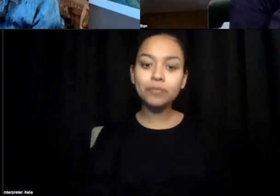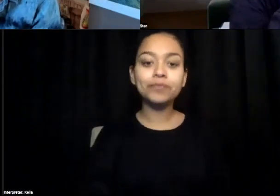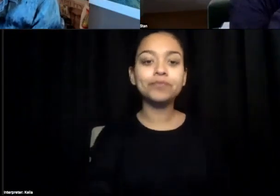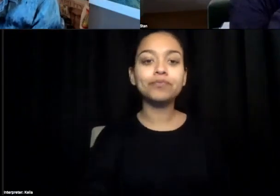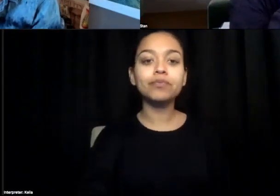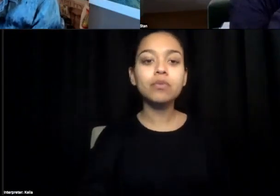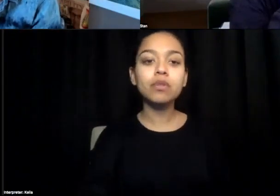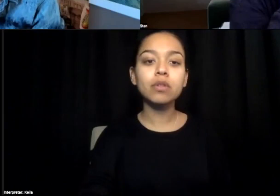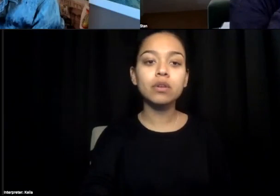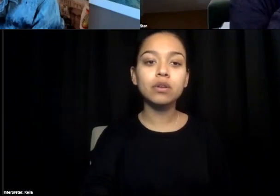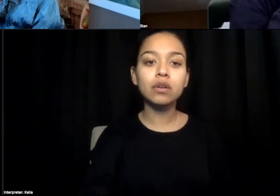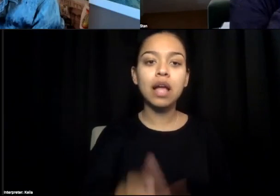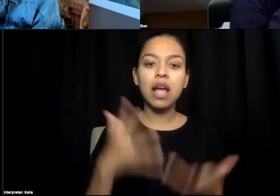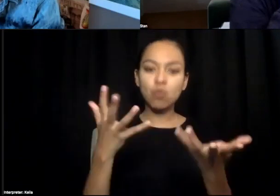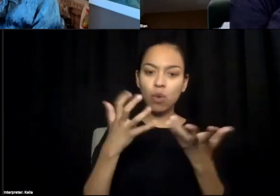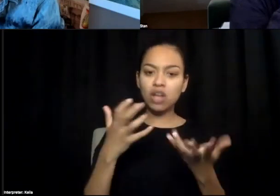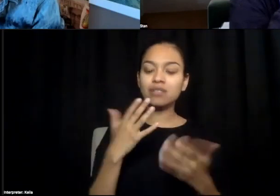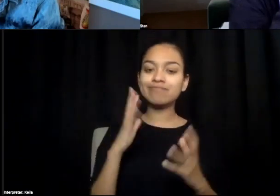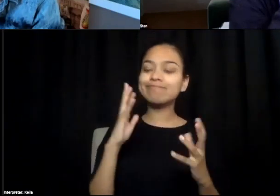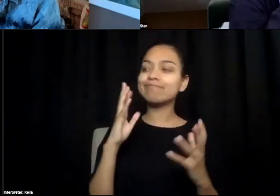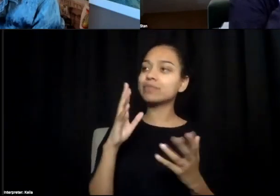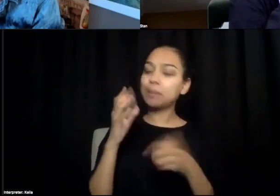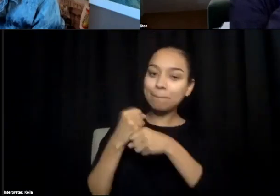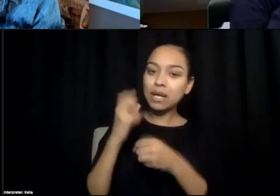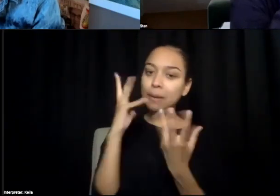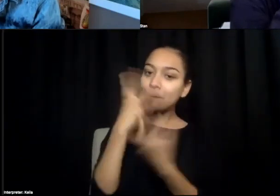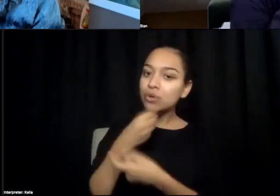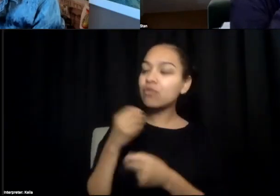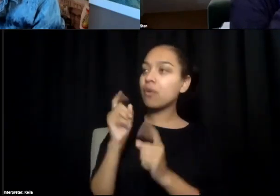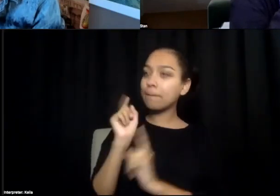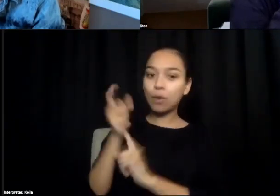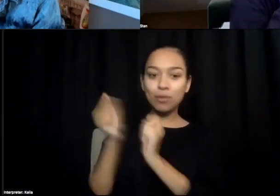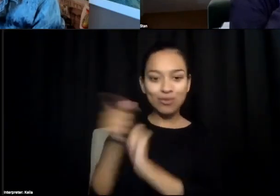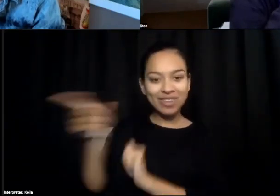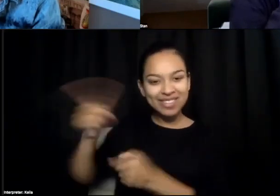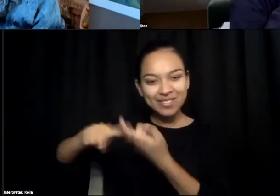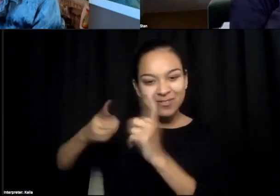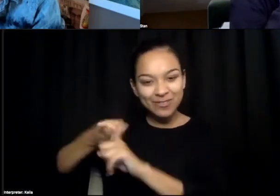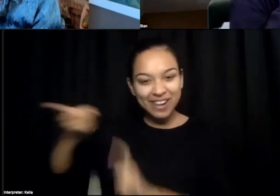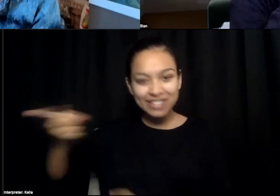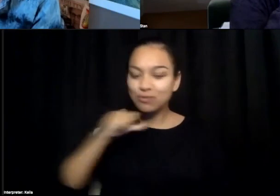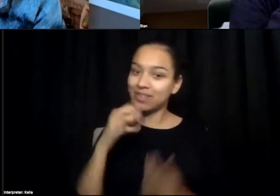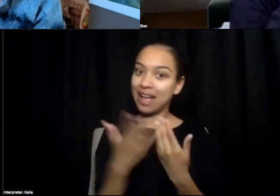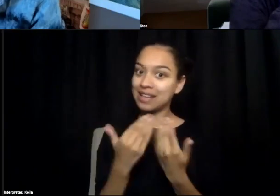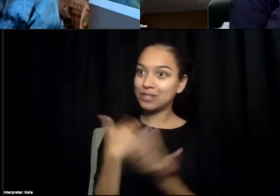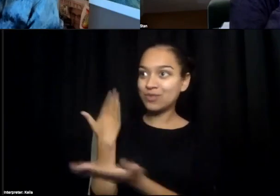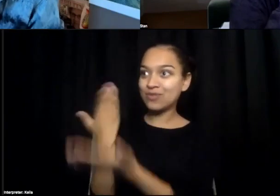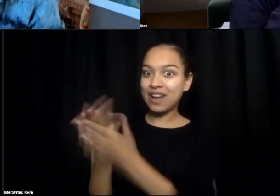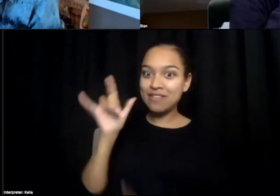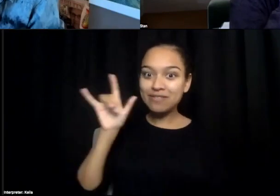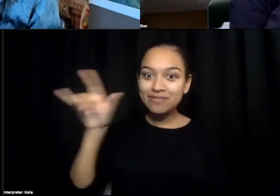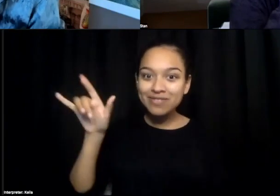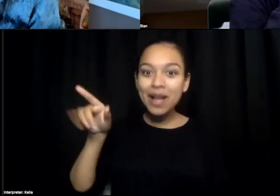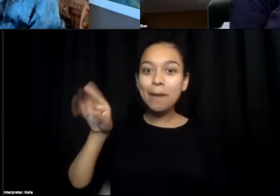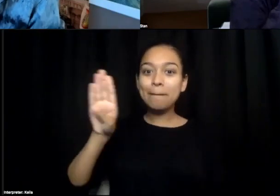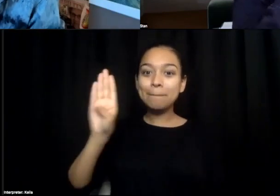beautiful moment with her. And it was not easy to get to Boston and do all of that, but I wanted to do travel for a good reason